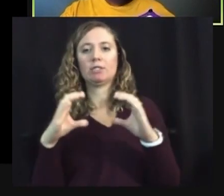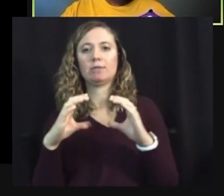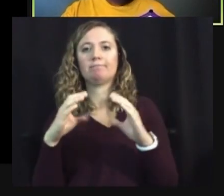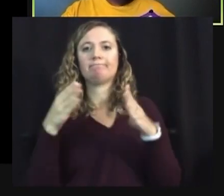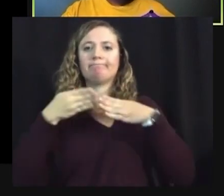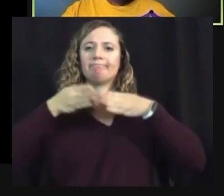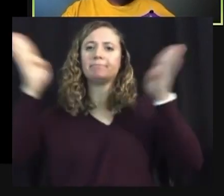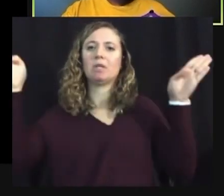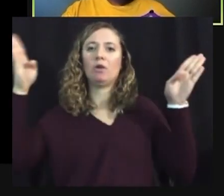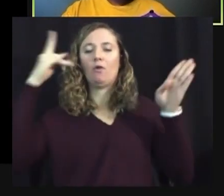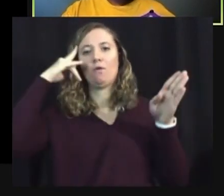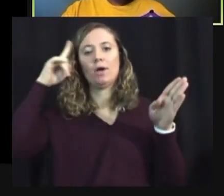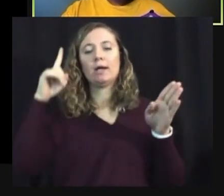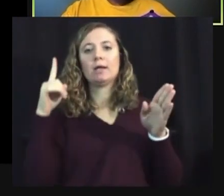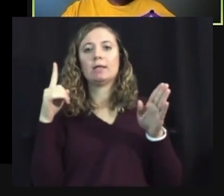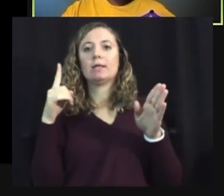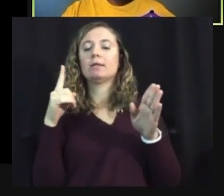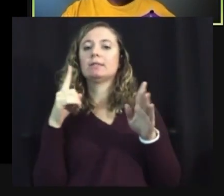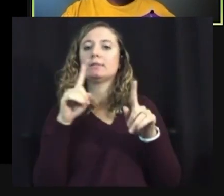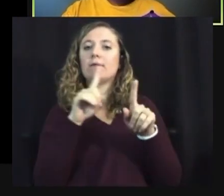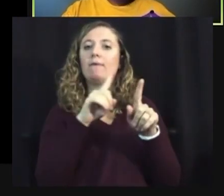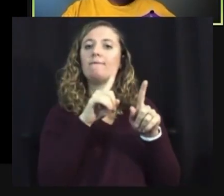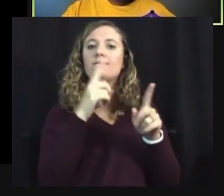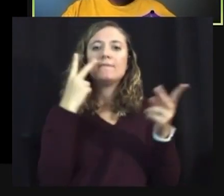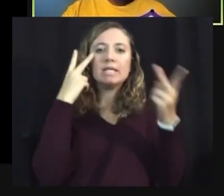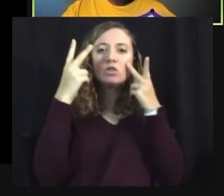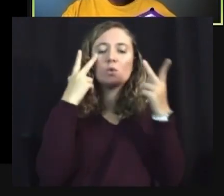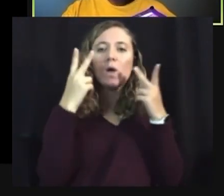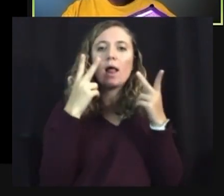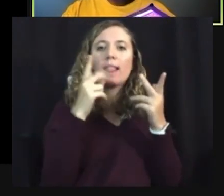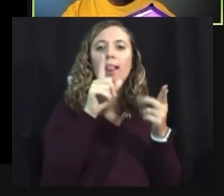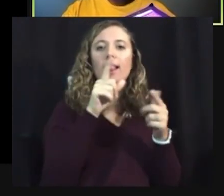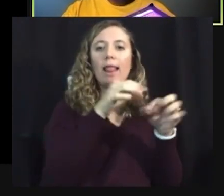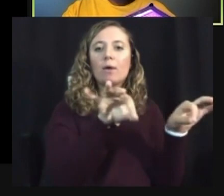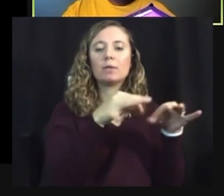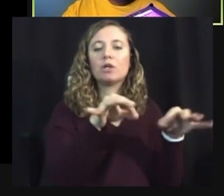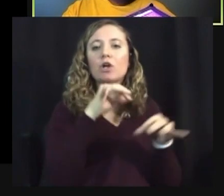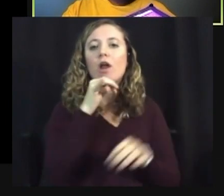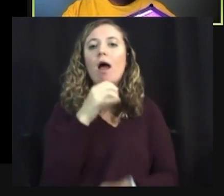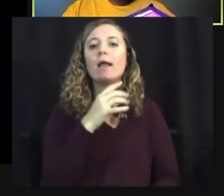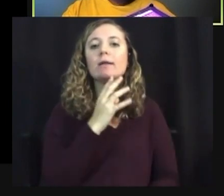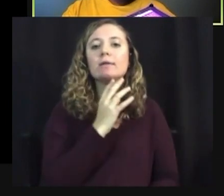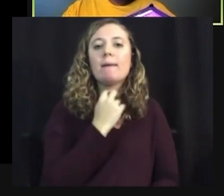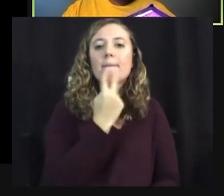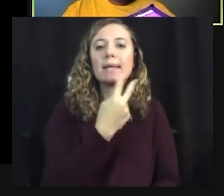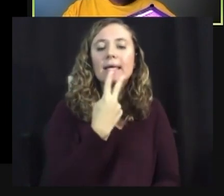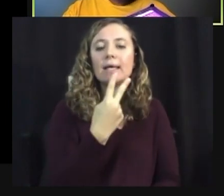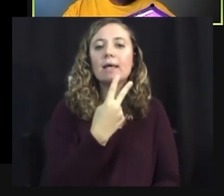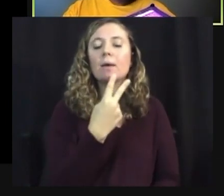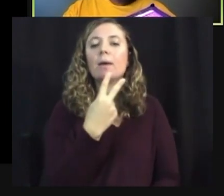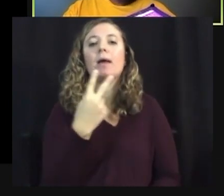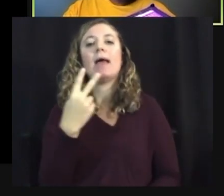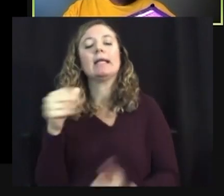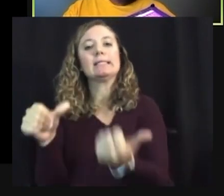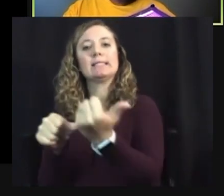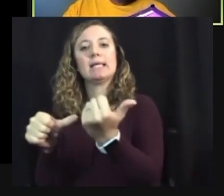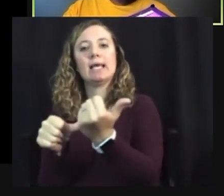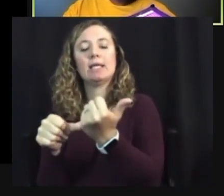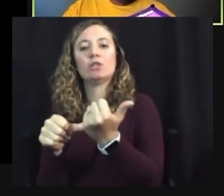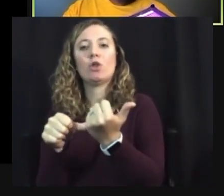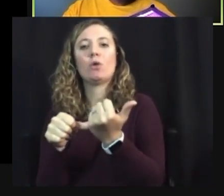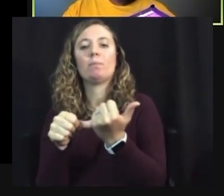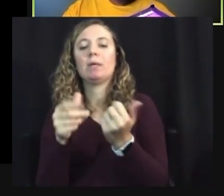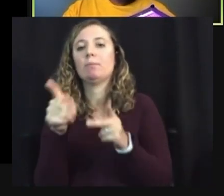for a set of visual languages that aren't speech, or in many cases, assist those who cannot use speech